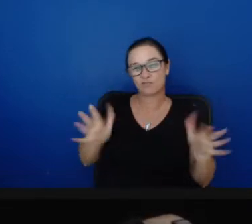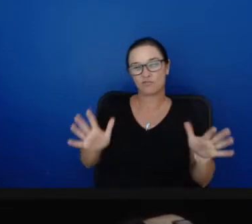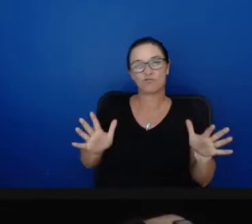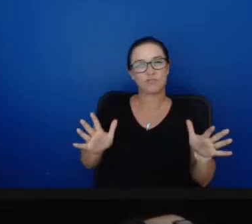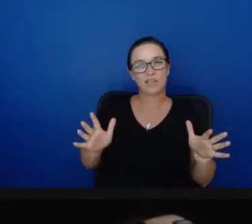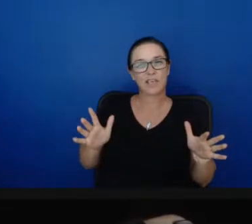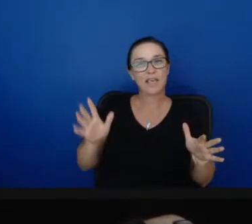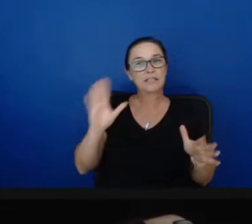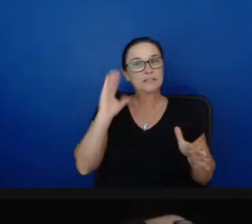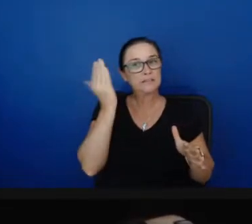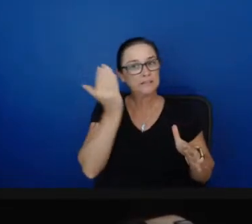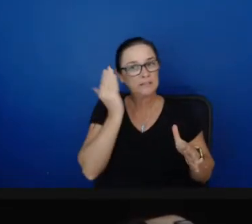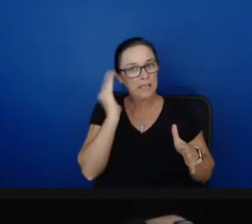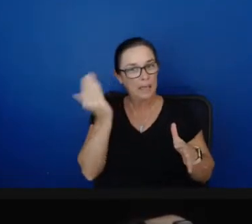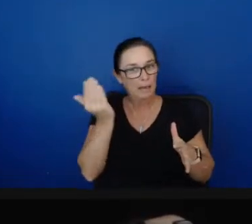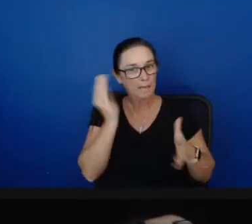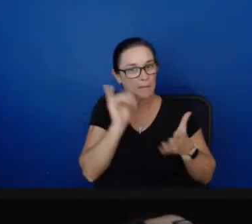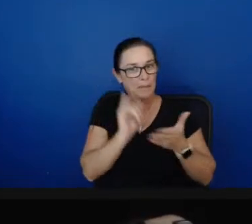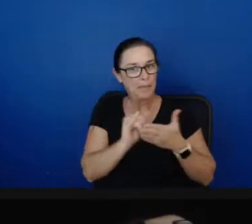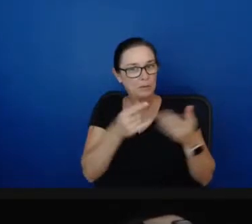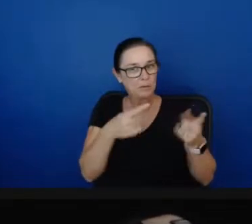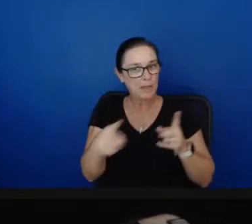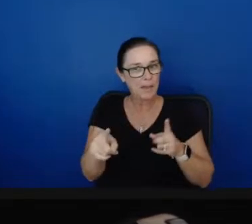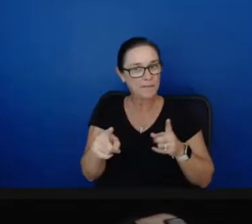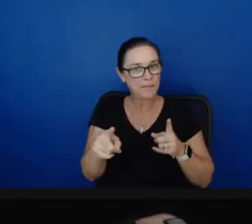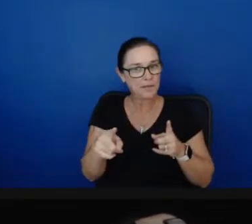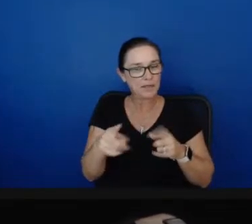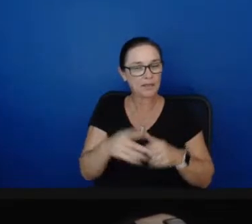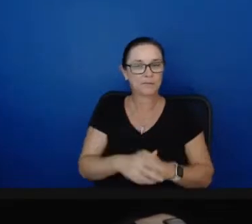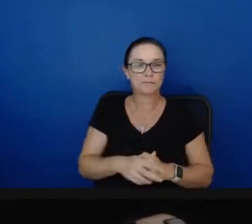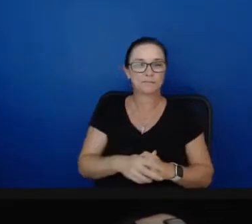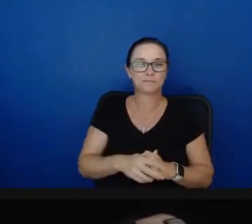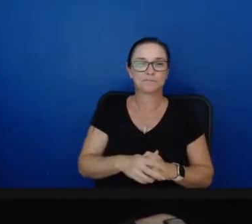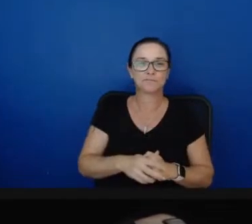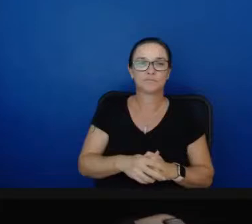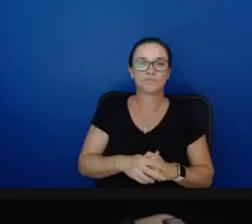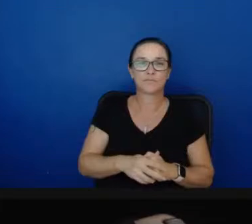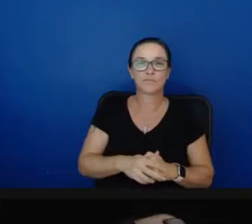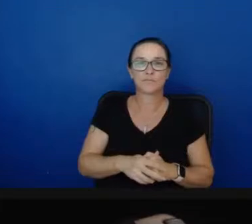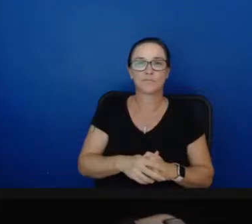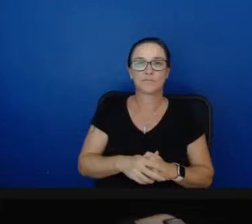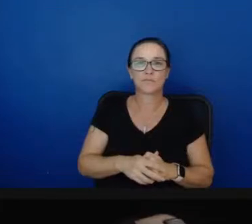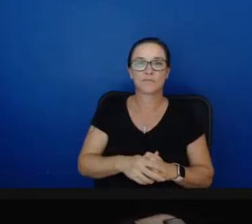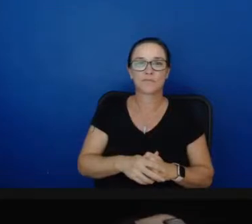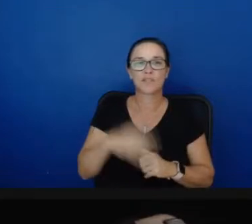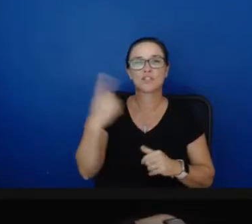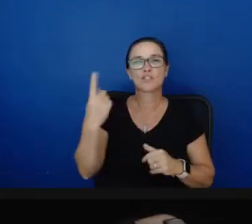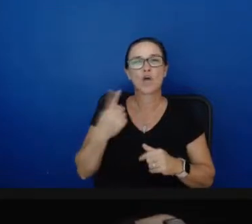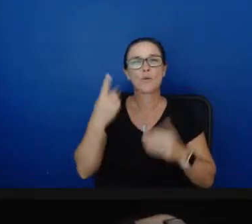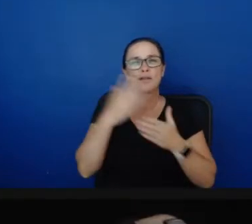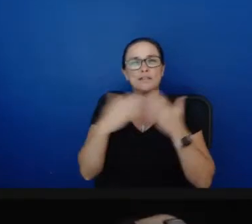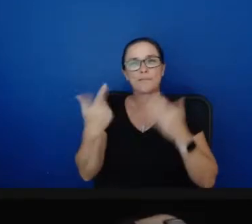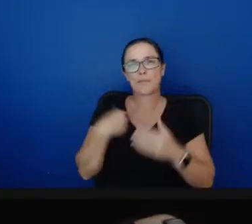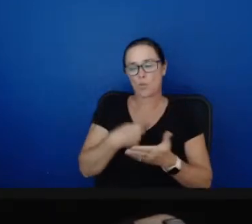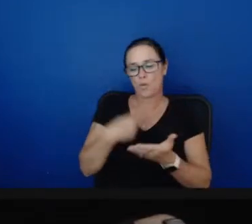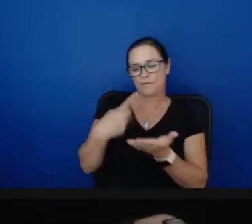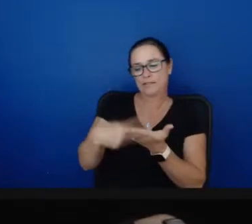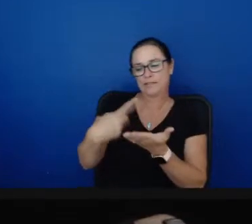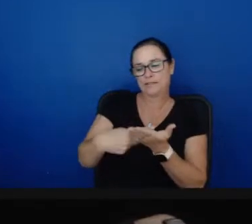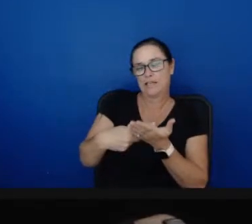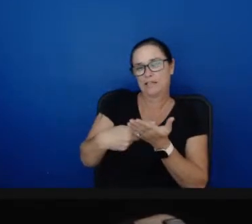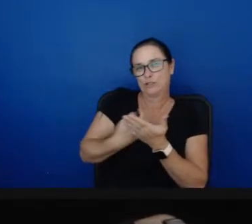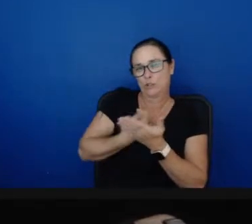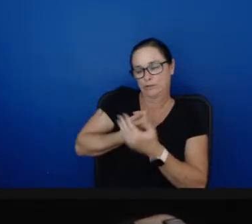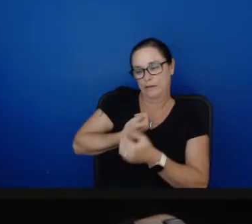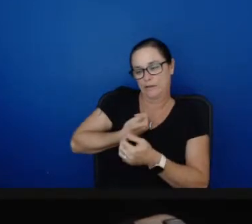like that's what's been playing out over the last few years. Yeah, that's always been something that we've discussed amongst ourselves.